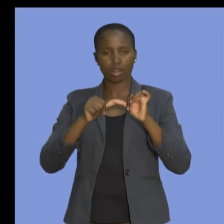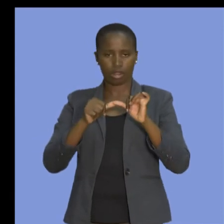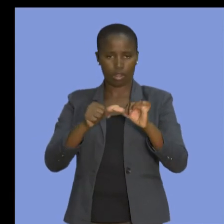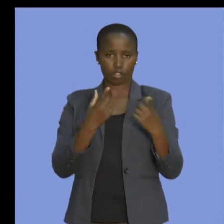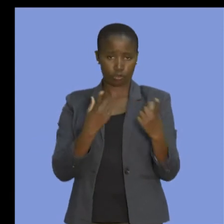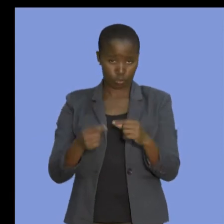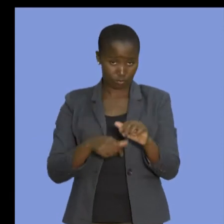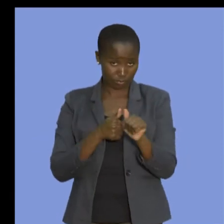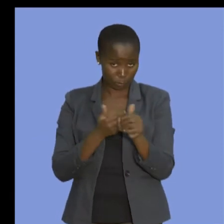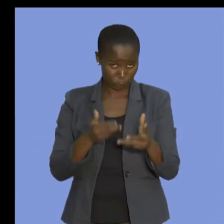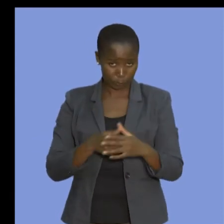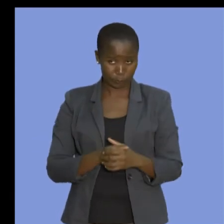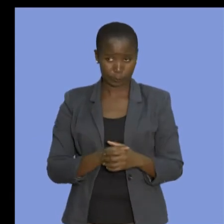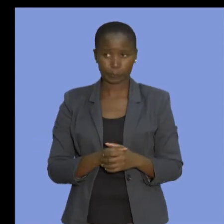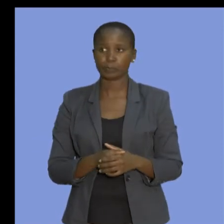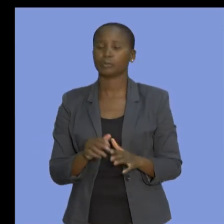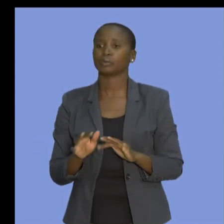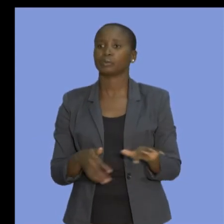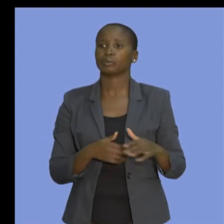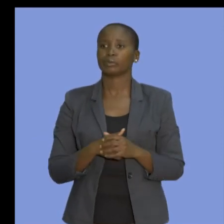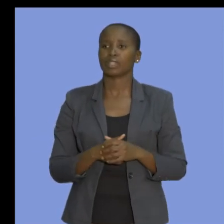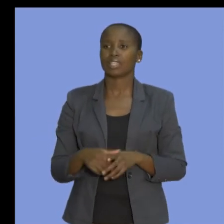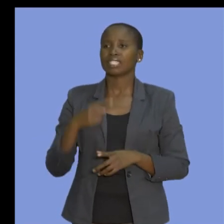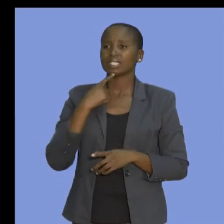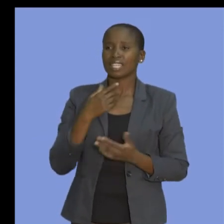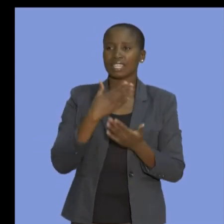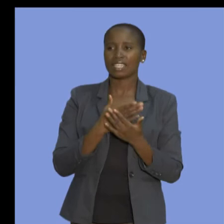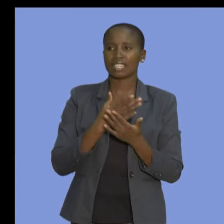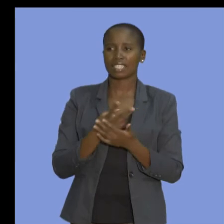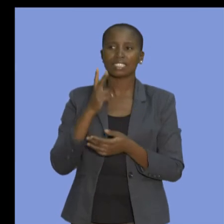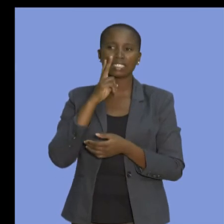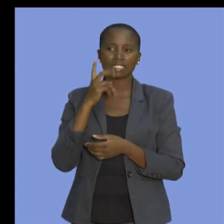We can look at runs scored by an opening batsman in one-day cricket.